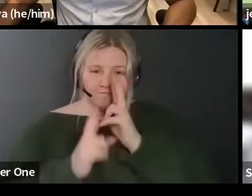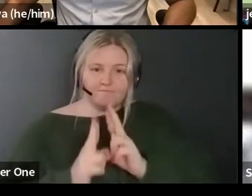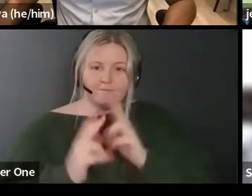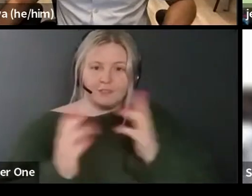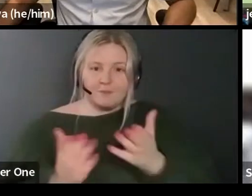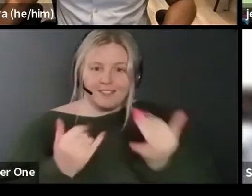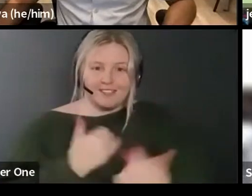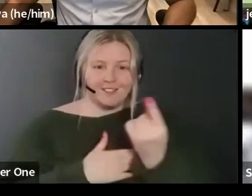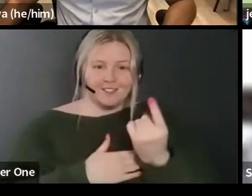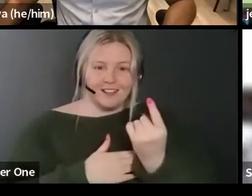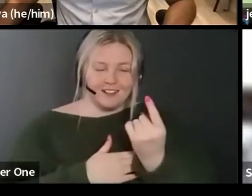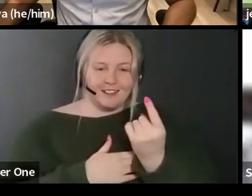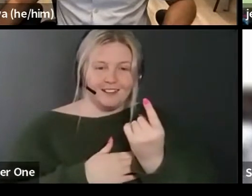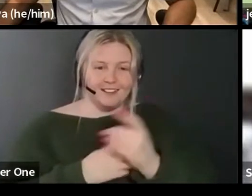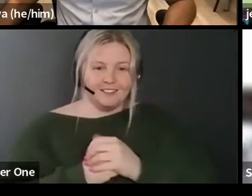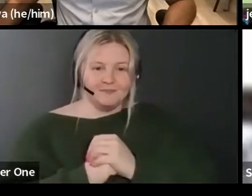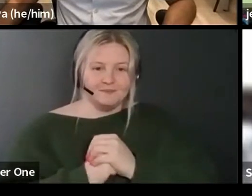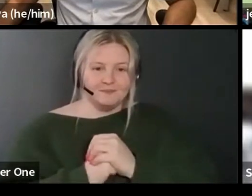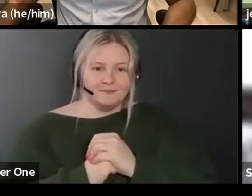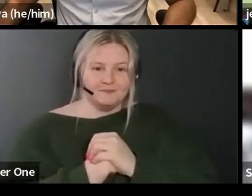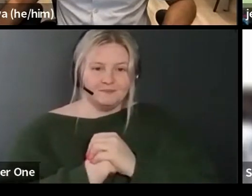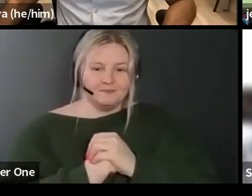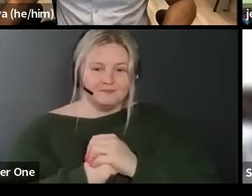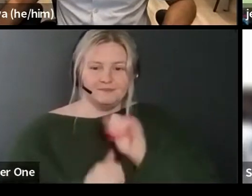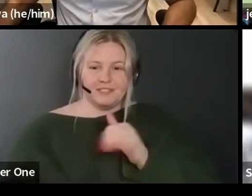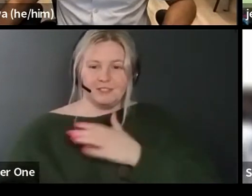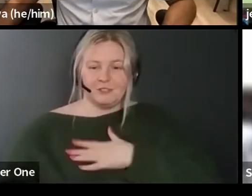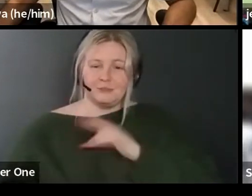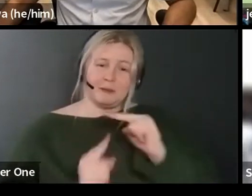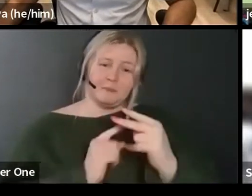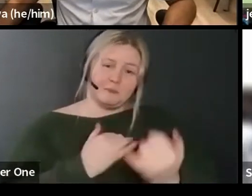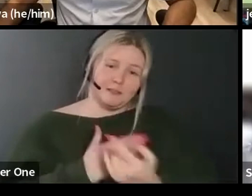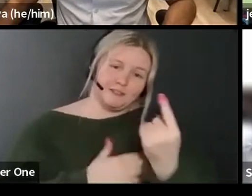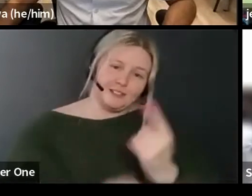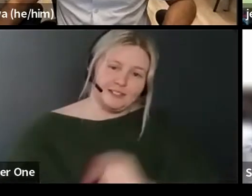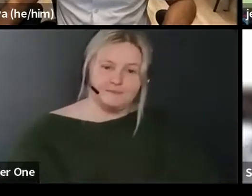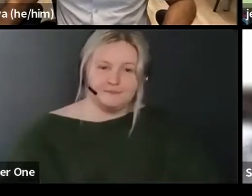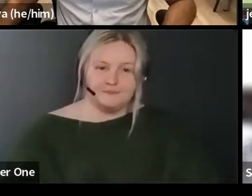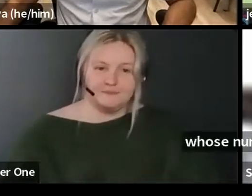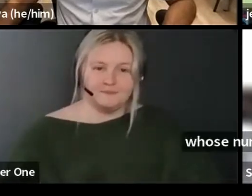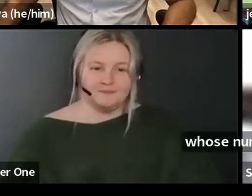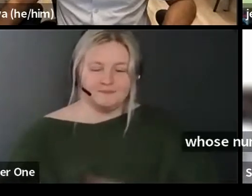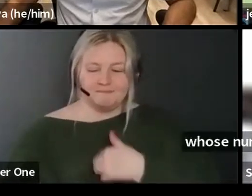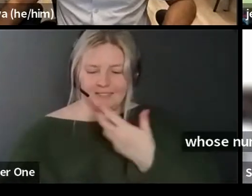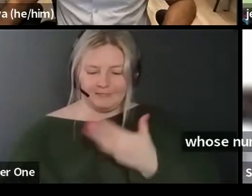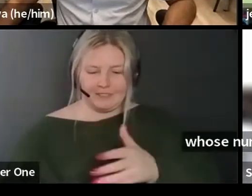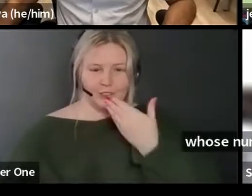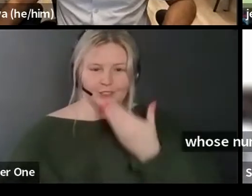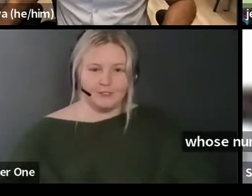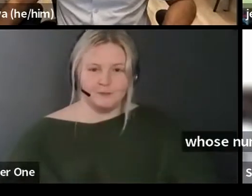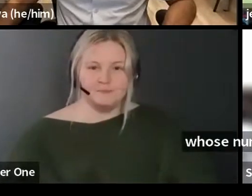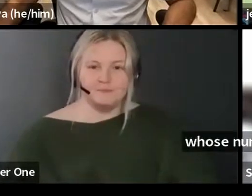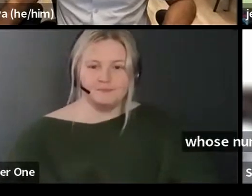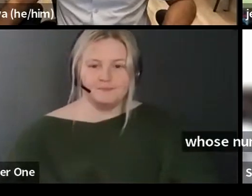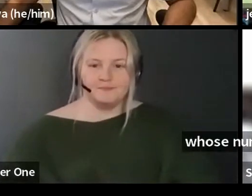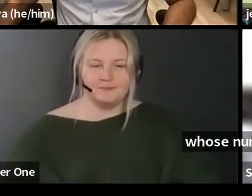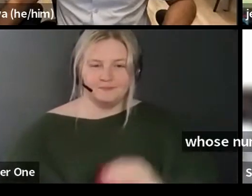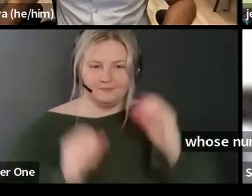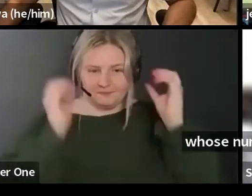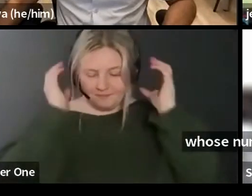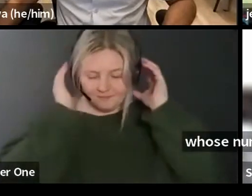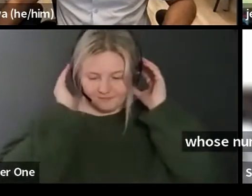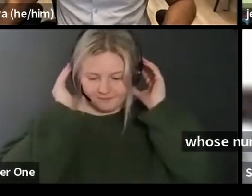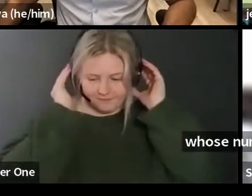So just know that's the positionality that I'm coming to this with. And I'm all done now. Thank you.